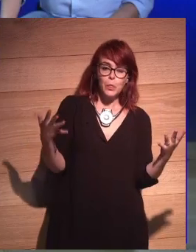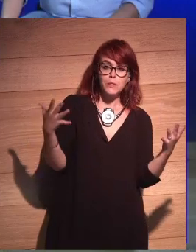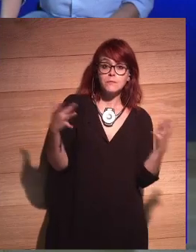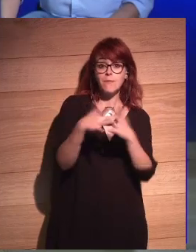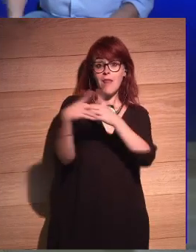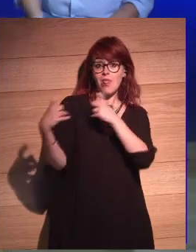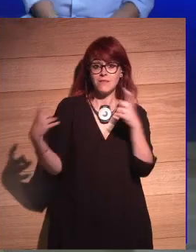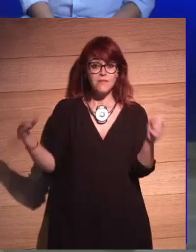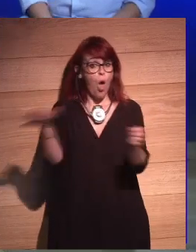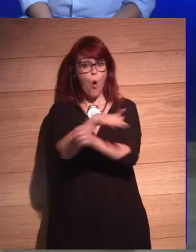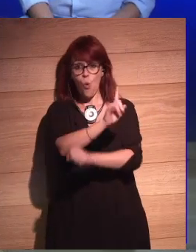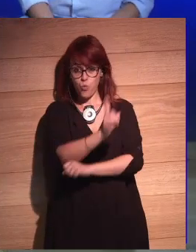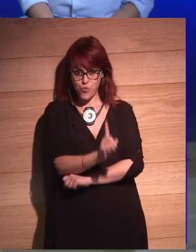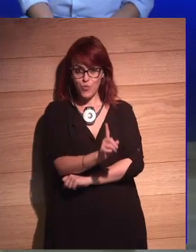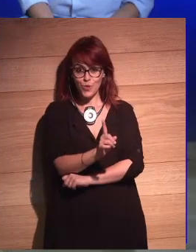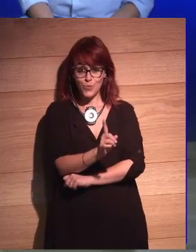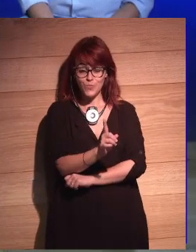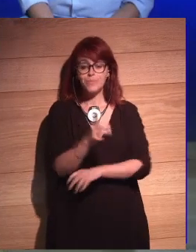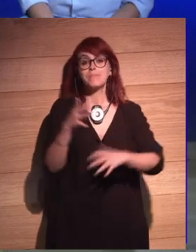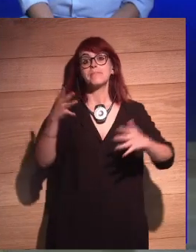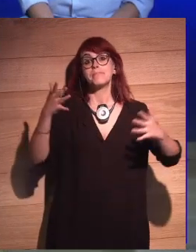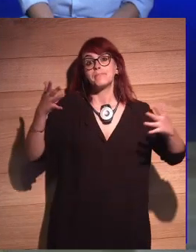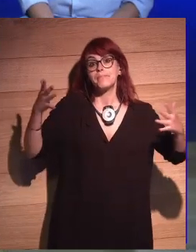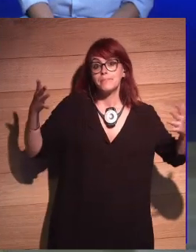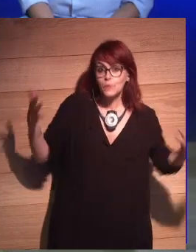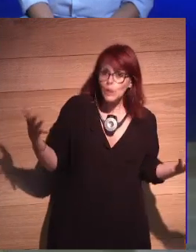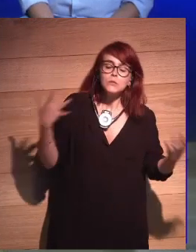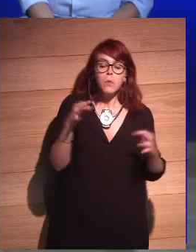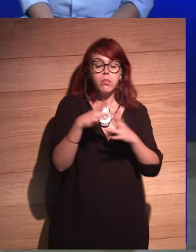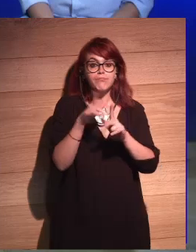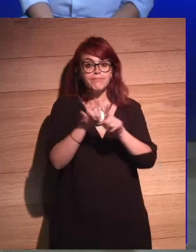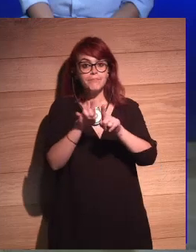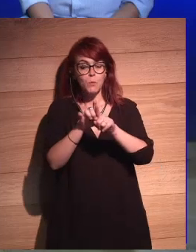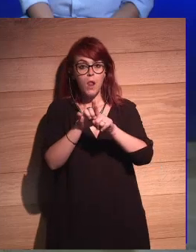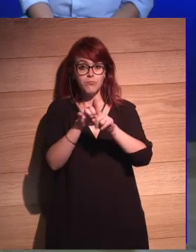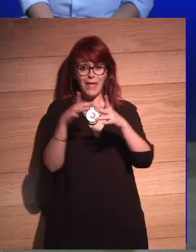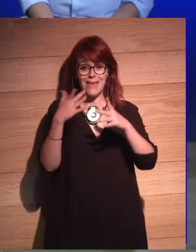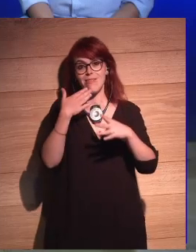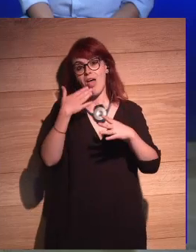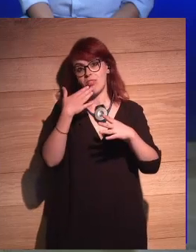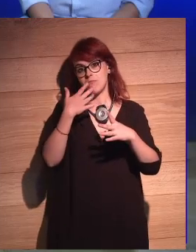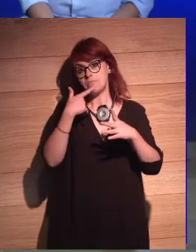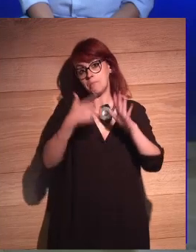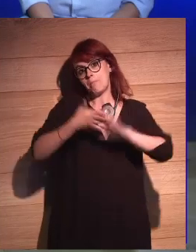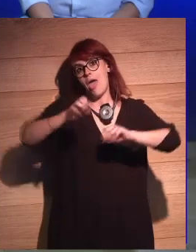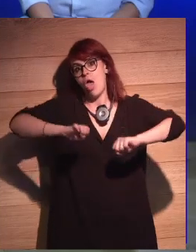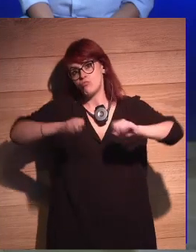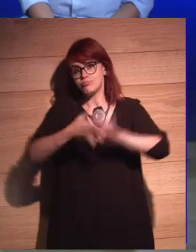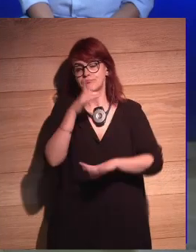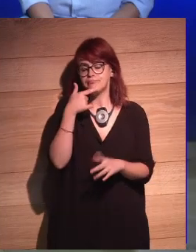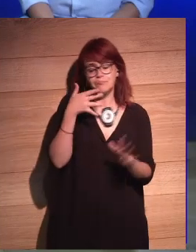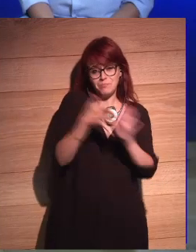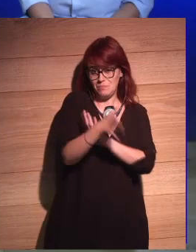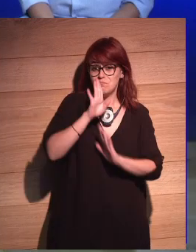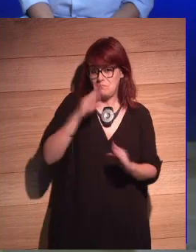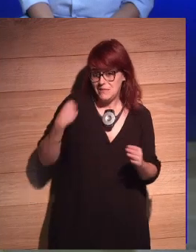an older generation as well. So what you're seeing right now is you're seeing a lot of the stuff that suits a certain